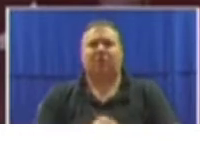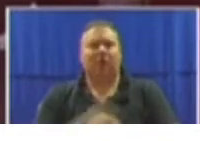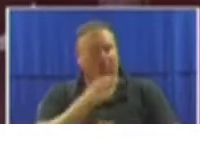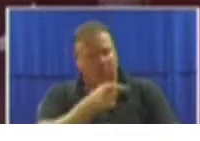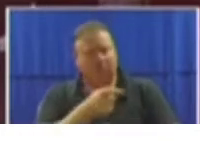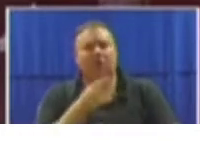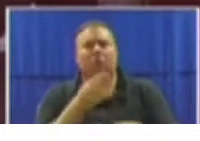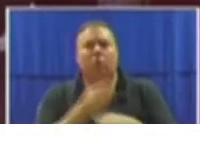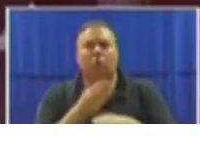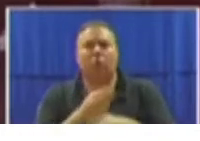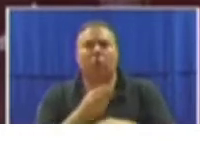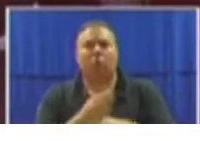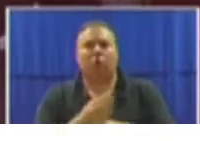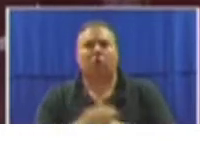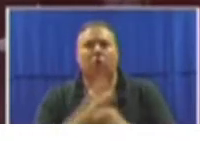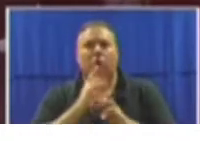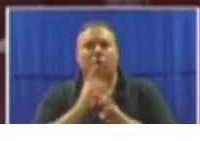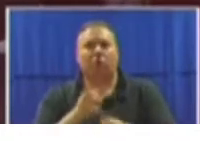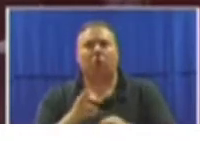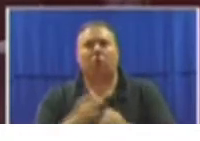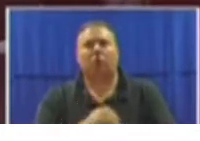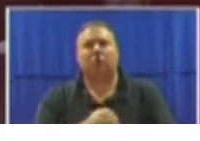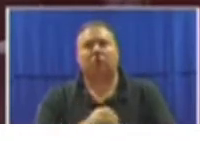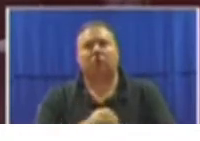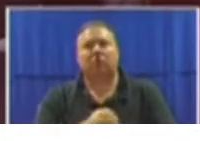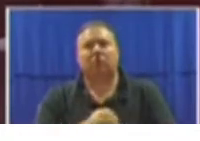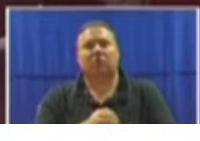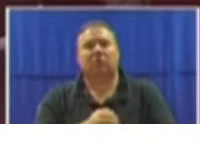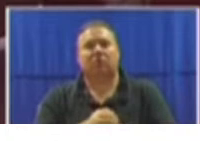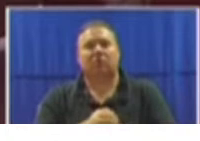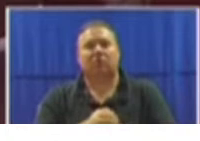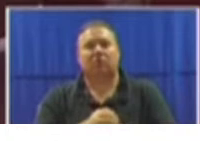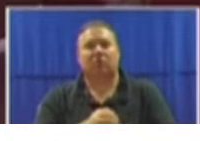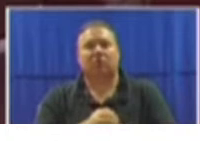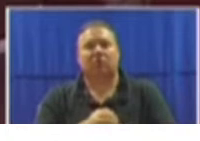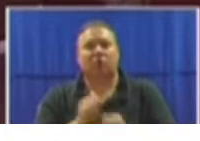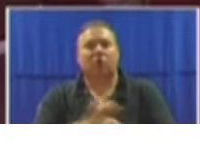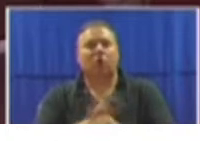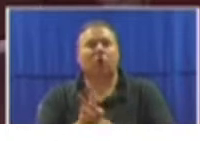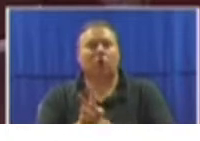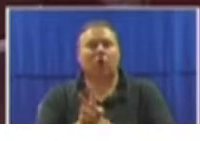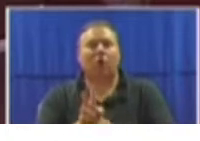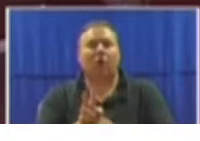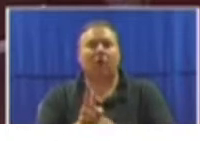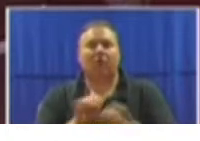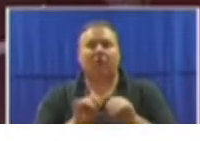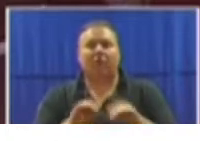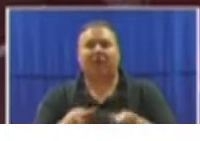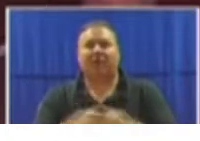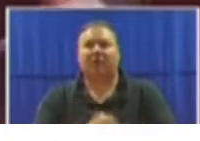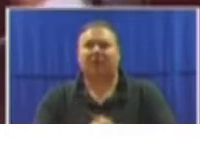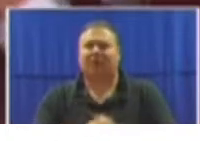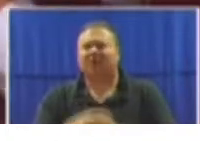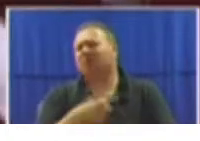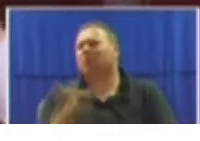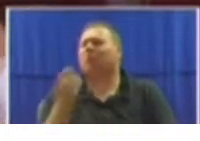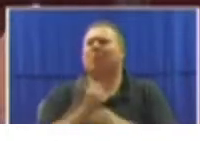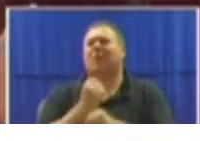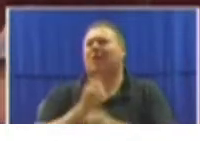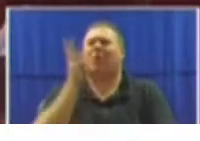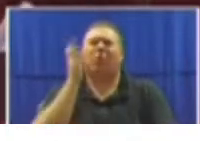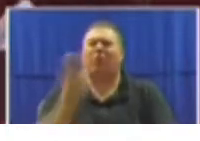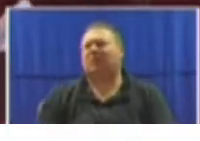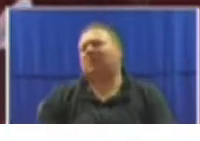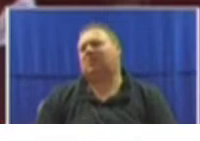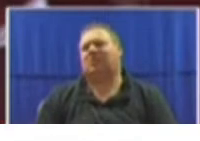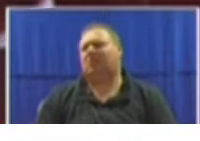to the coordinated response to the COVID-19 pandemic. But you're making noise, man. But you're